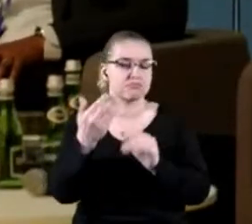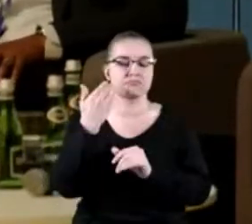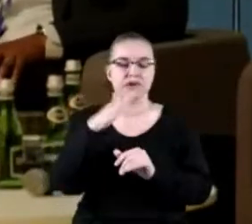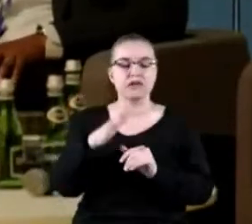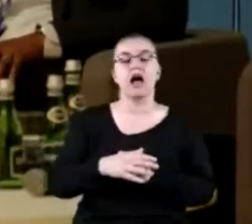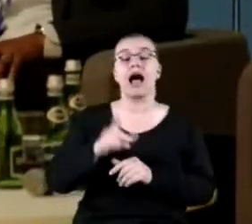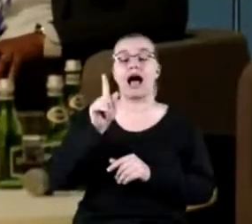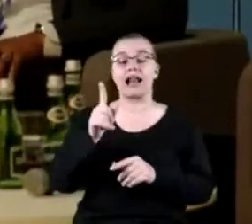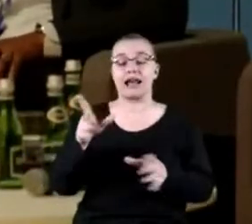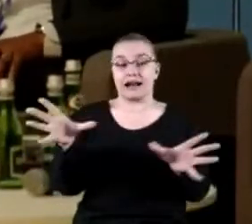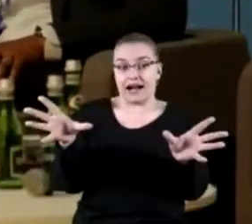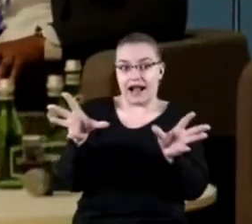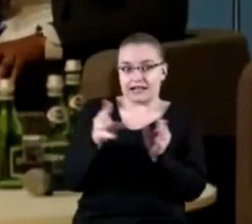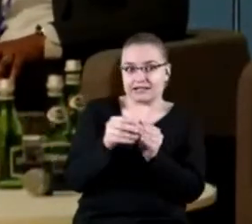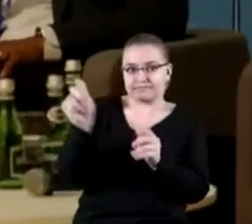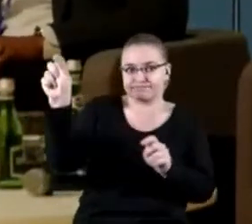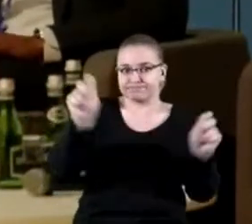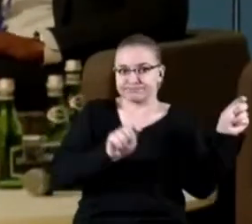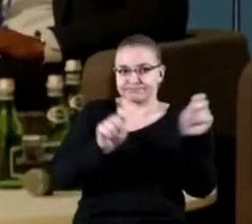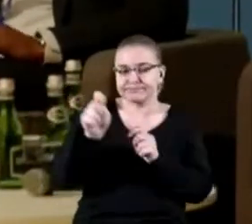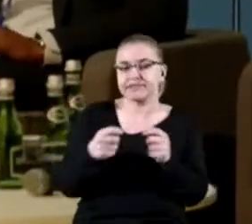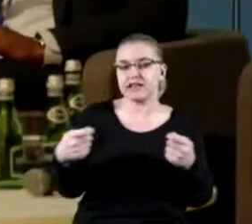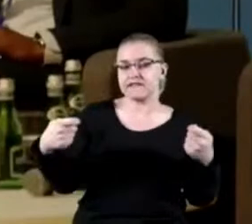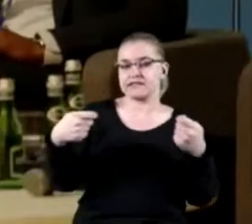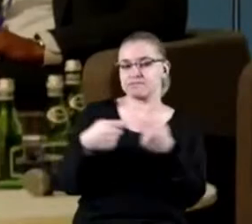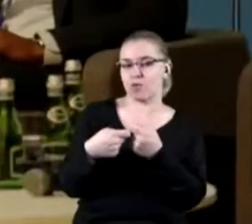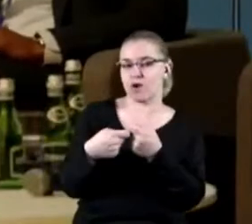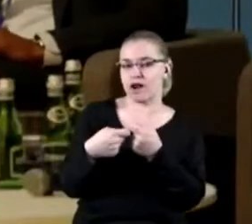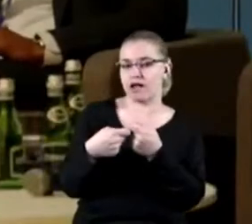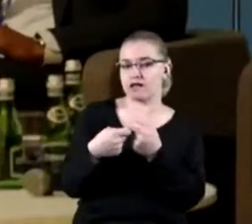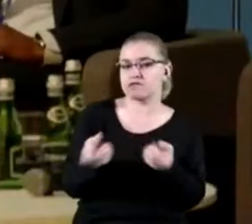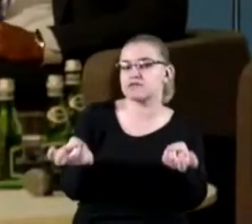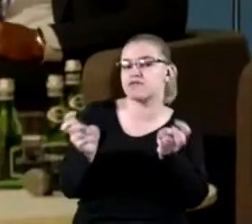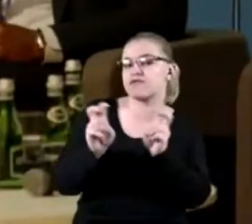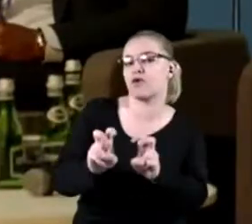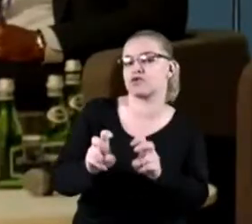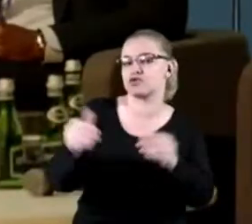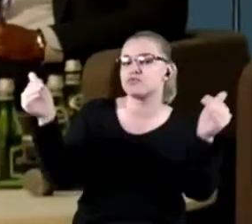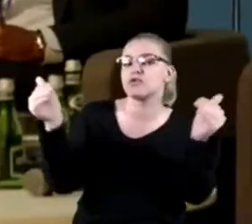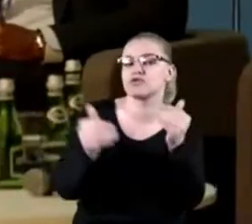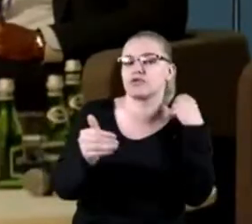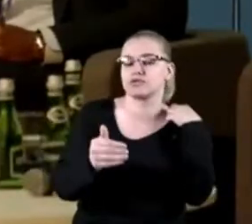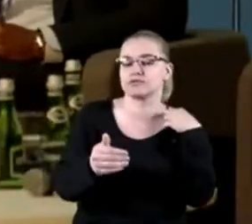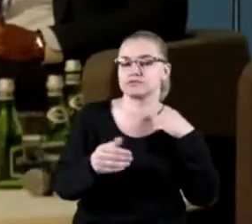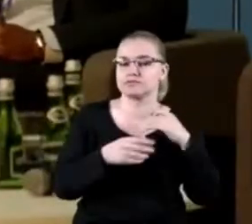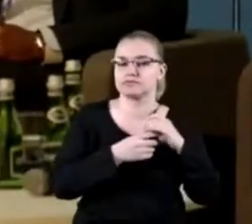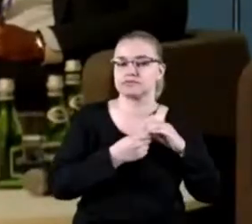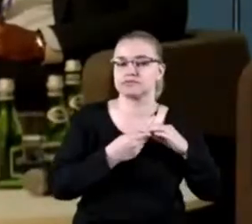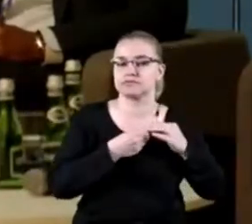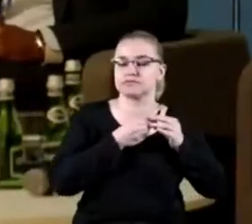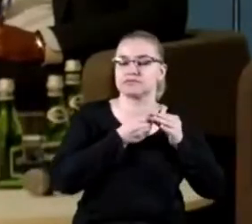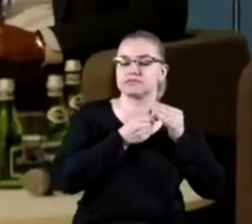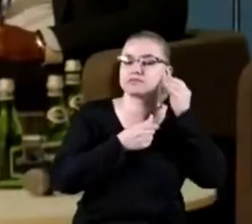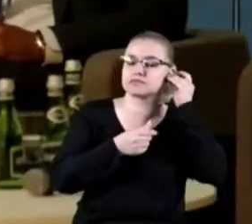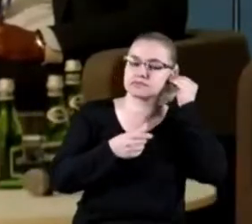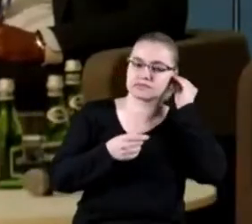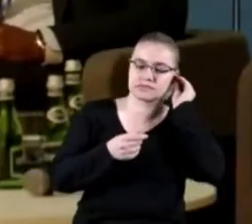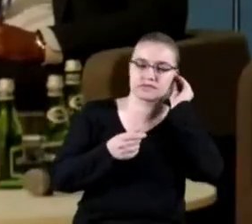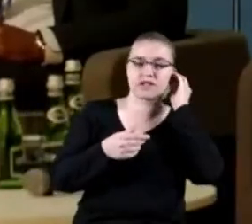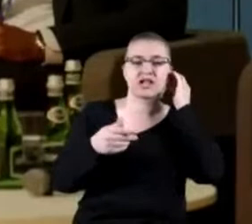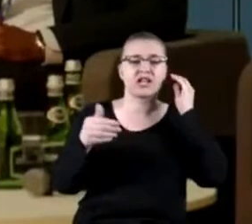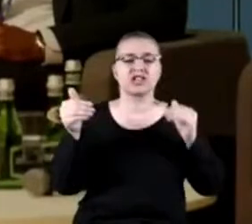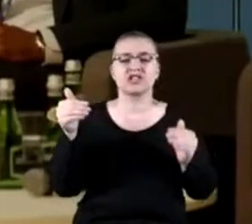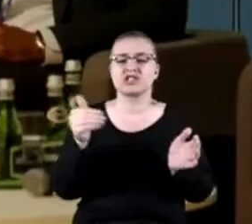create opportunities. And from our side, let's go beyond the obstacles together. And let's